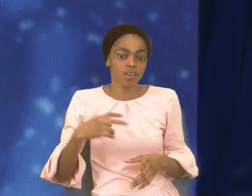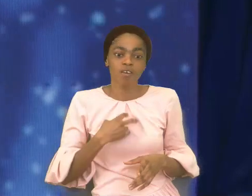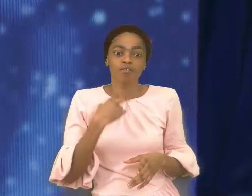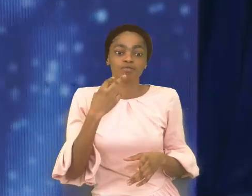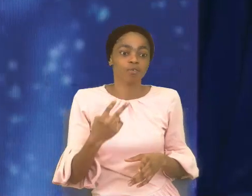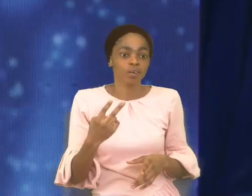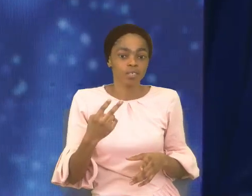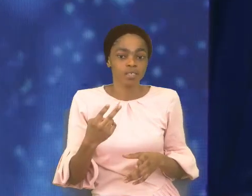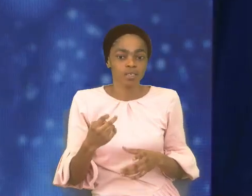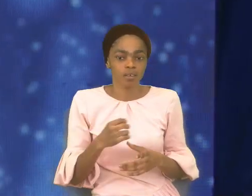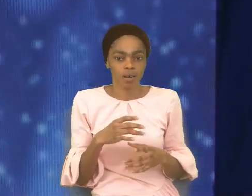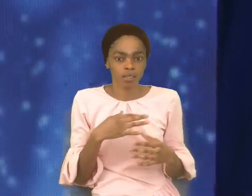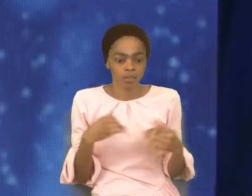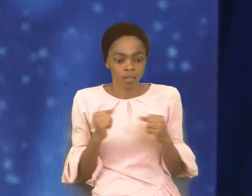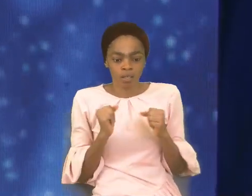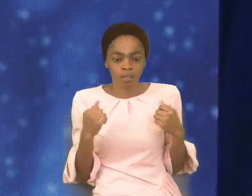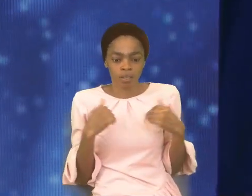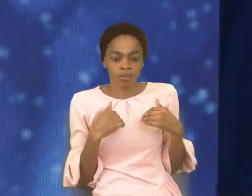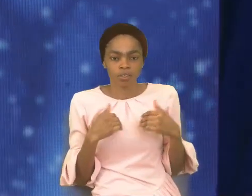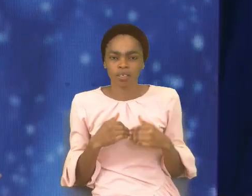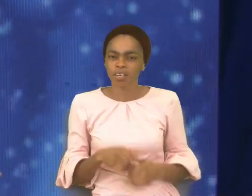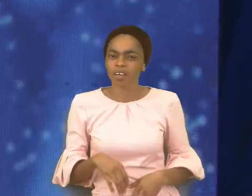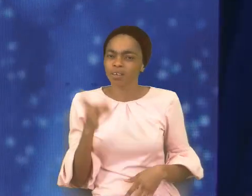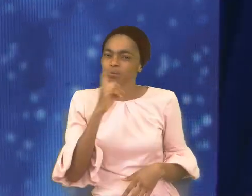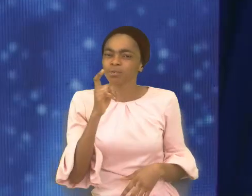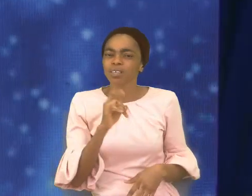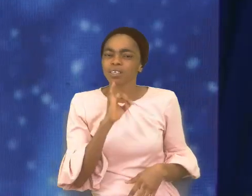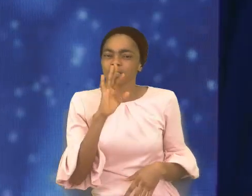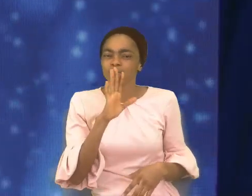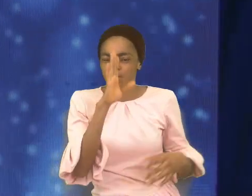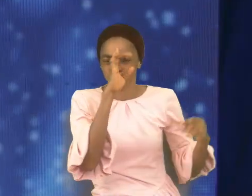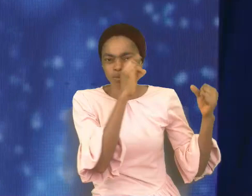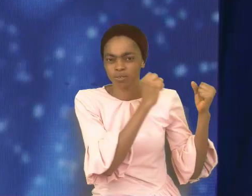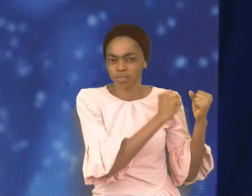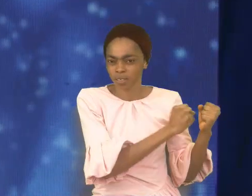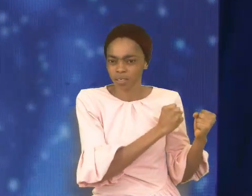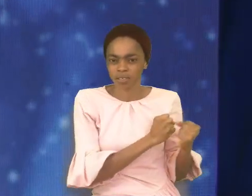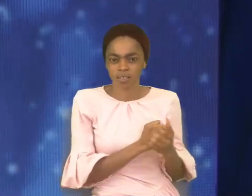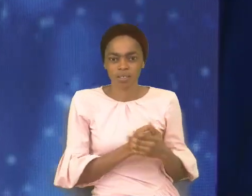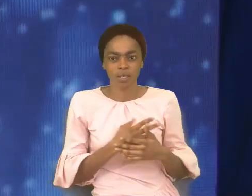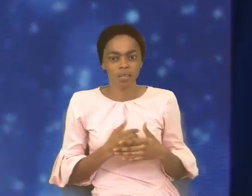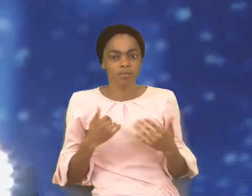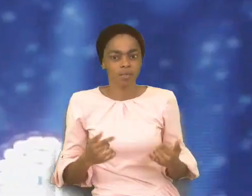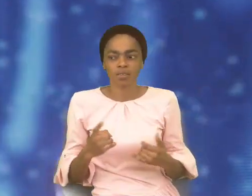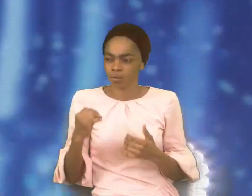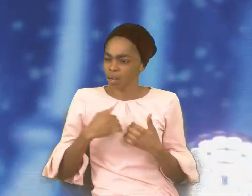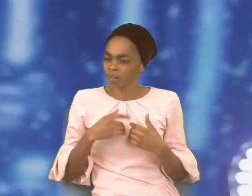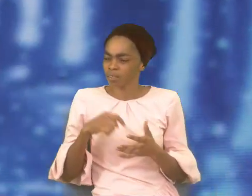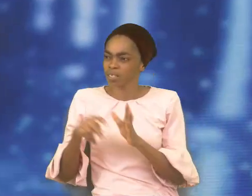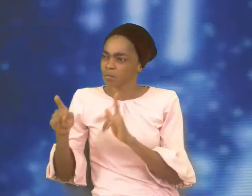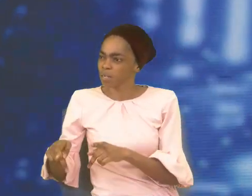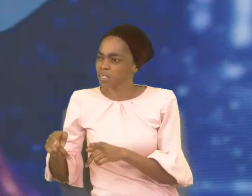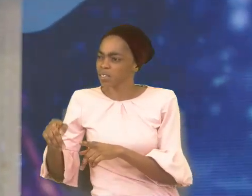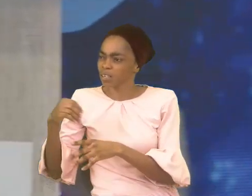faith? The other fellow on the other side of the phone is just a man, it's just a woman. Or when they hear